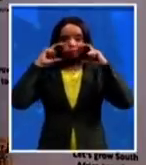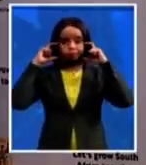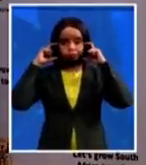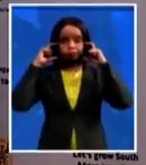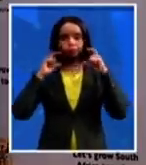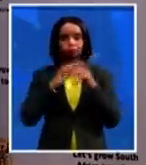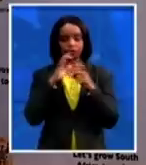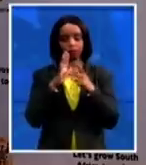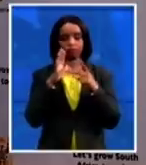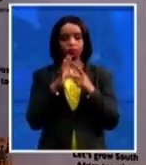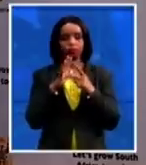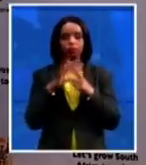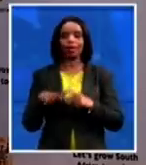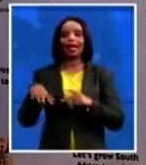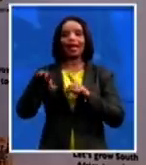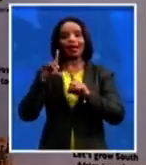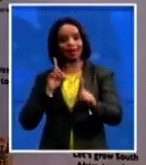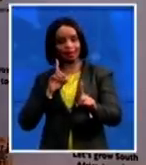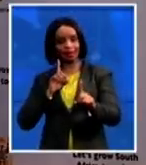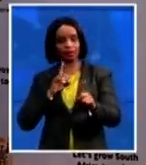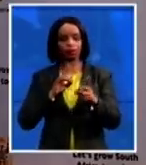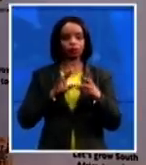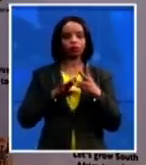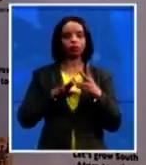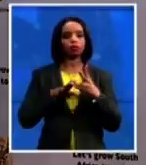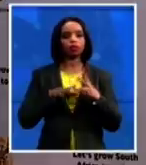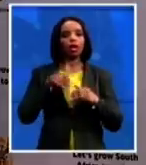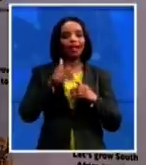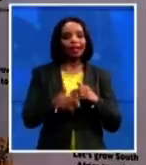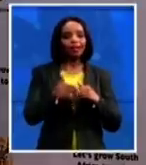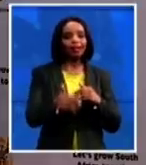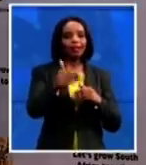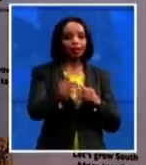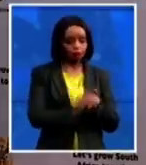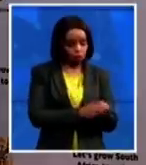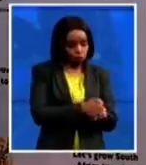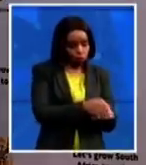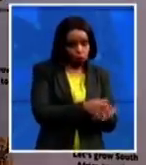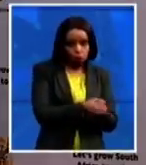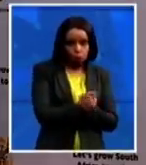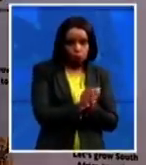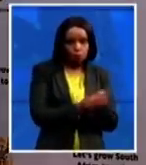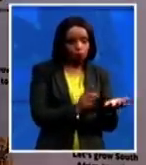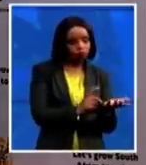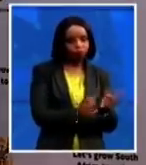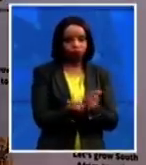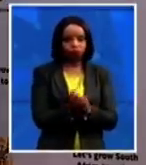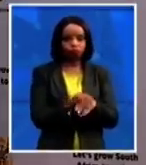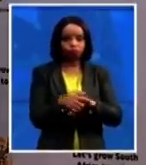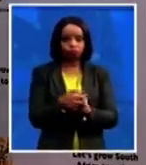washing our hands with soap and water or using a 70 alcohol-based hand